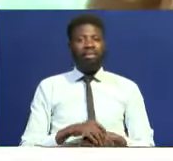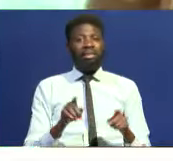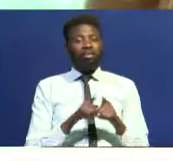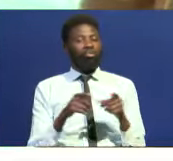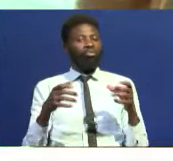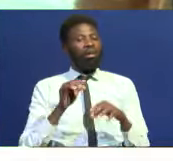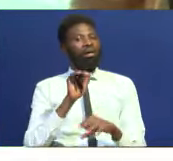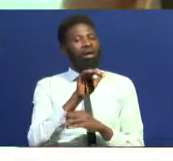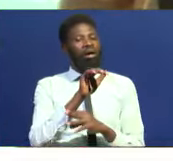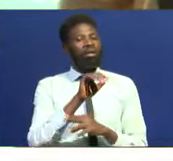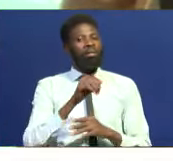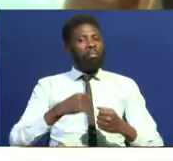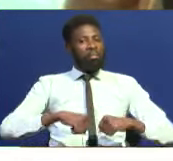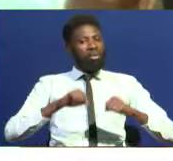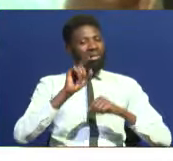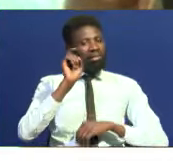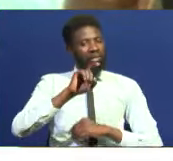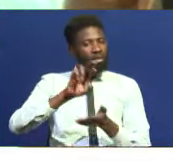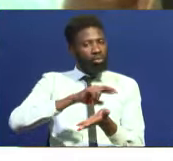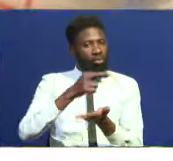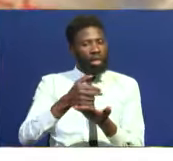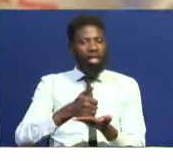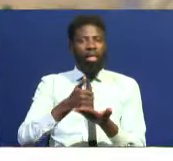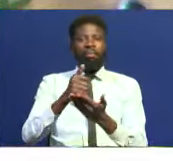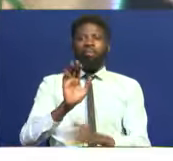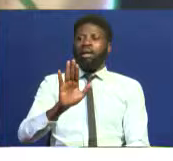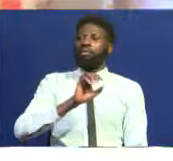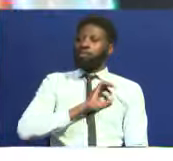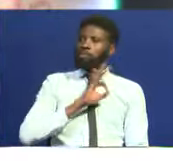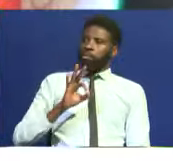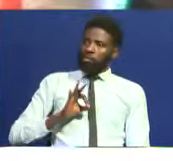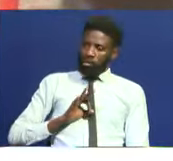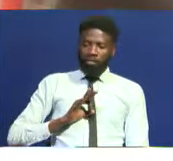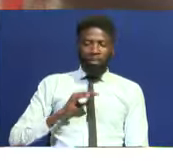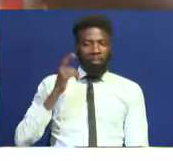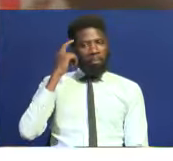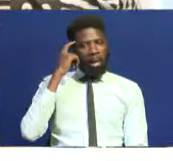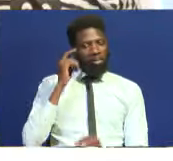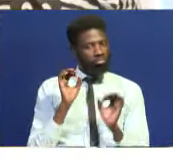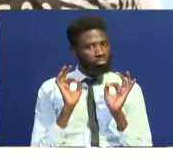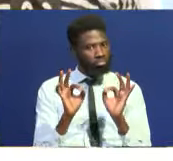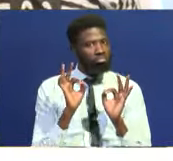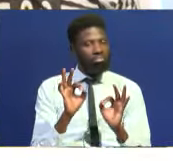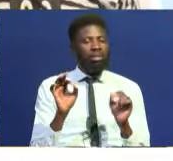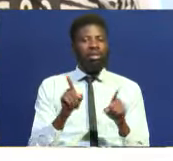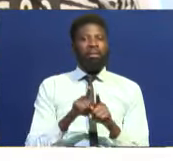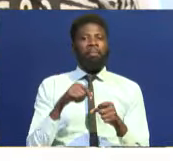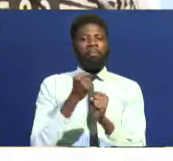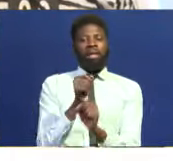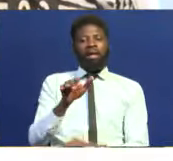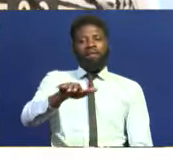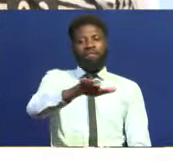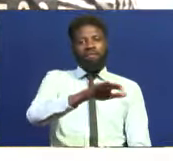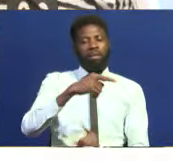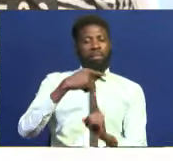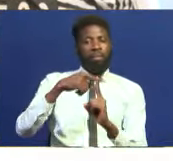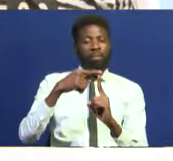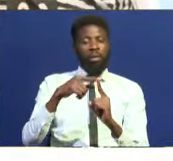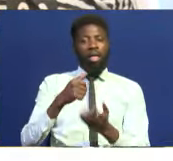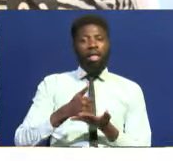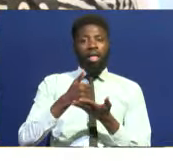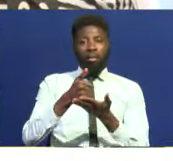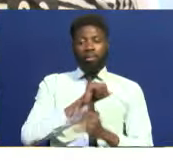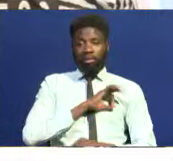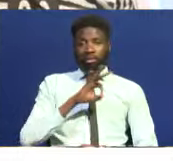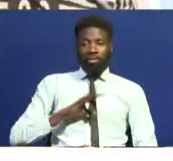resources aside that can help boost the mental well-being of their employees and create a conducive environment that will make it possible for the employees to open up